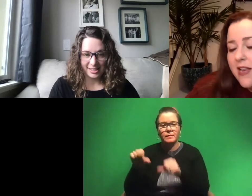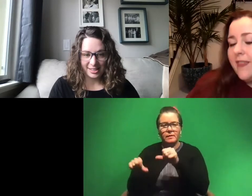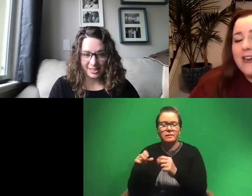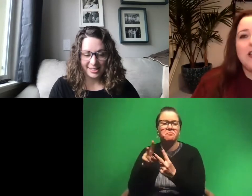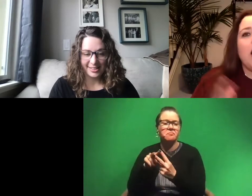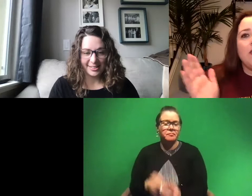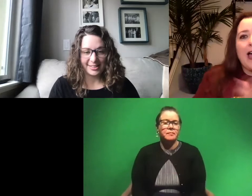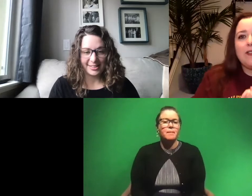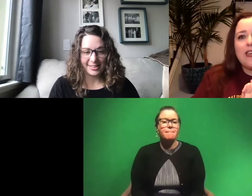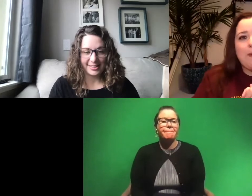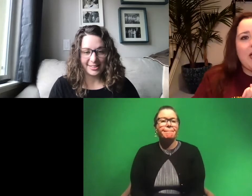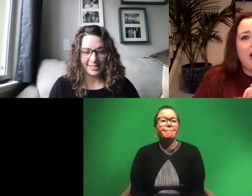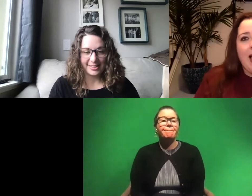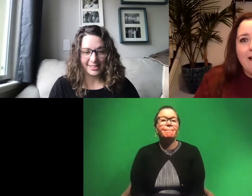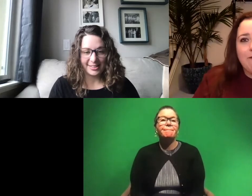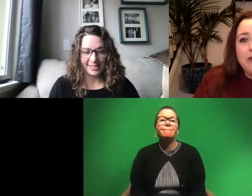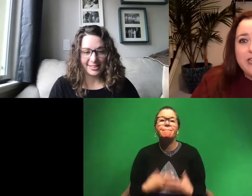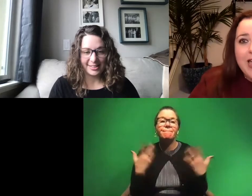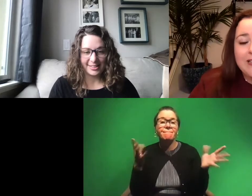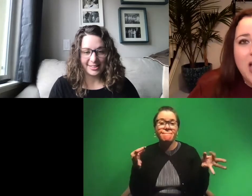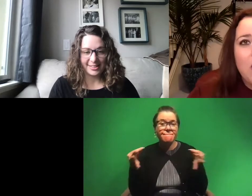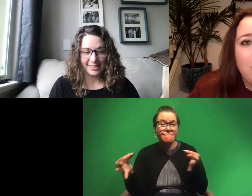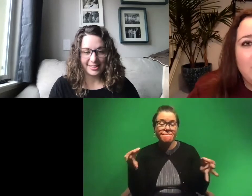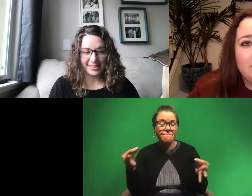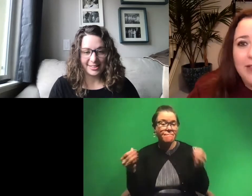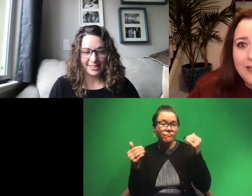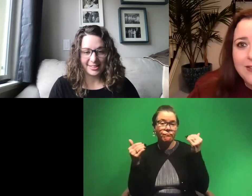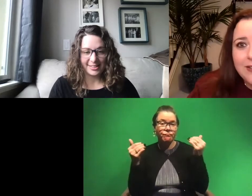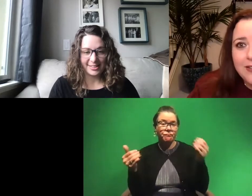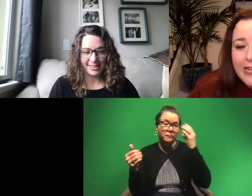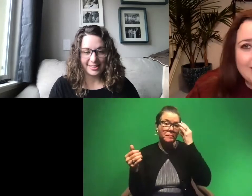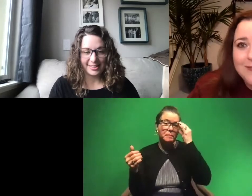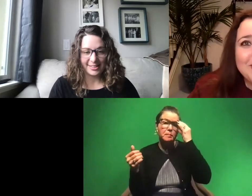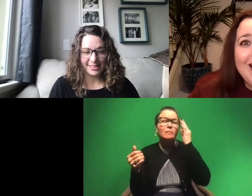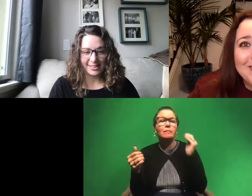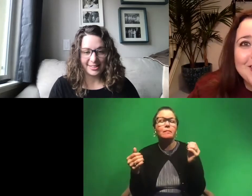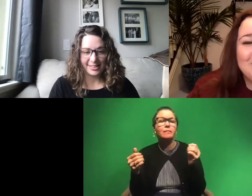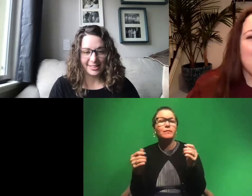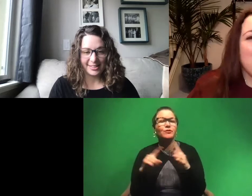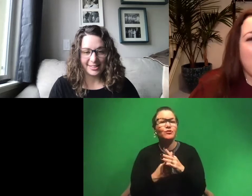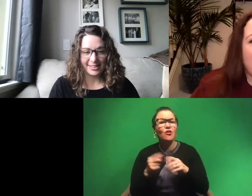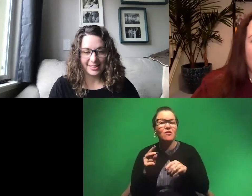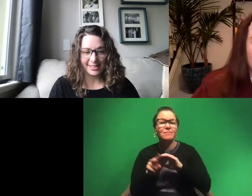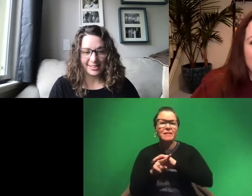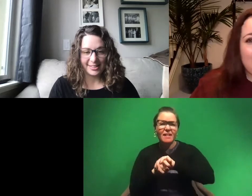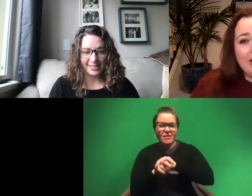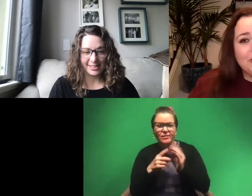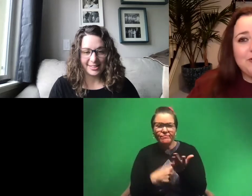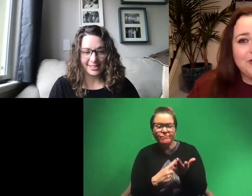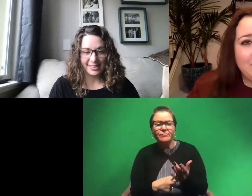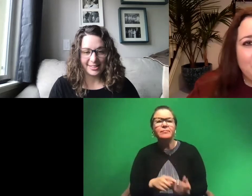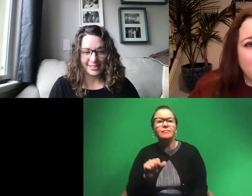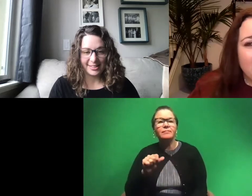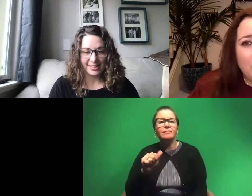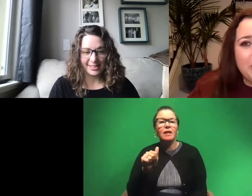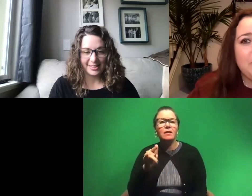patreon.com/Skype-a-Scientist. That is all the housekeeping I have for you today. So let's get into some snails. So Alyssa, do you want to introduce